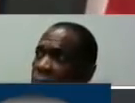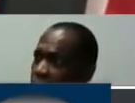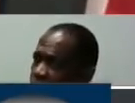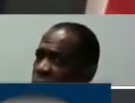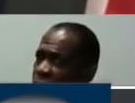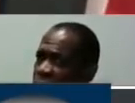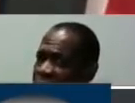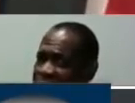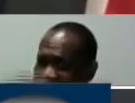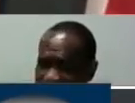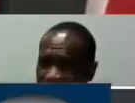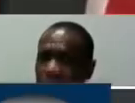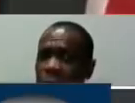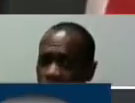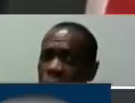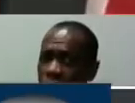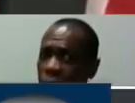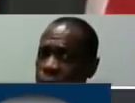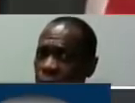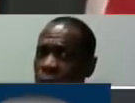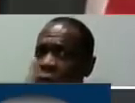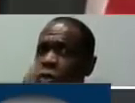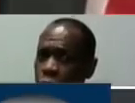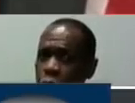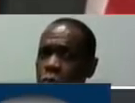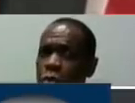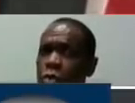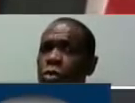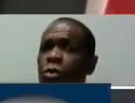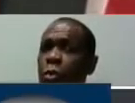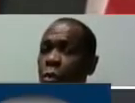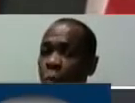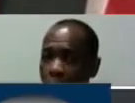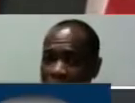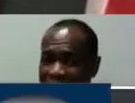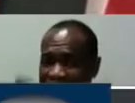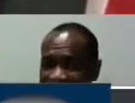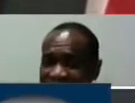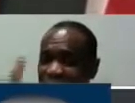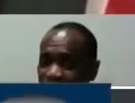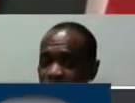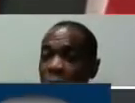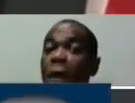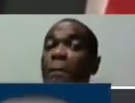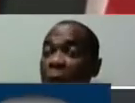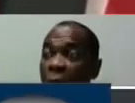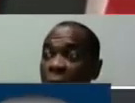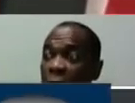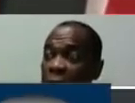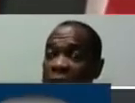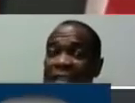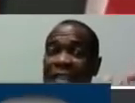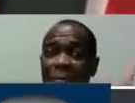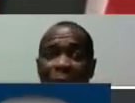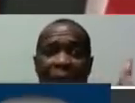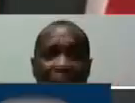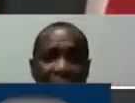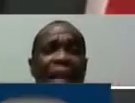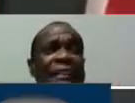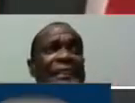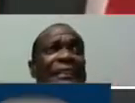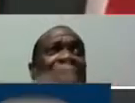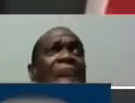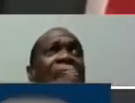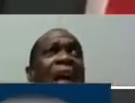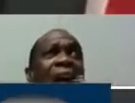do. But the volume of demand is now too great for the system that we